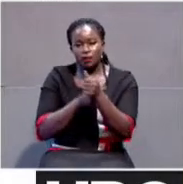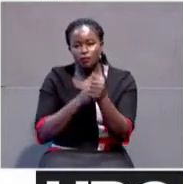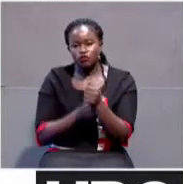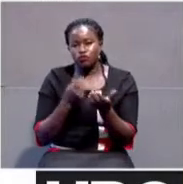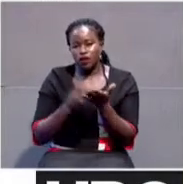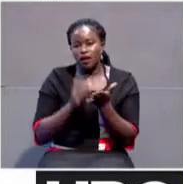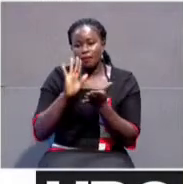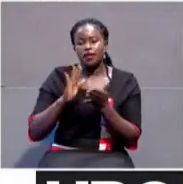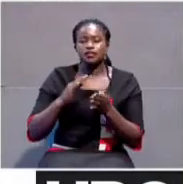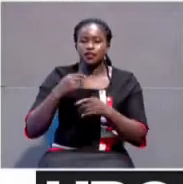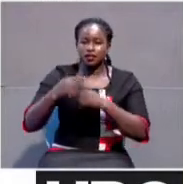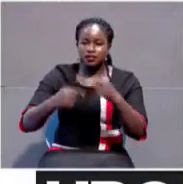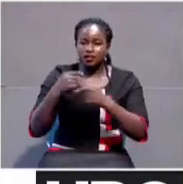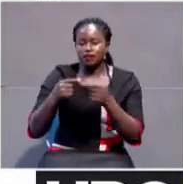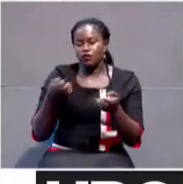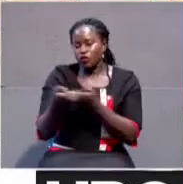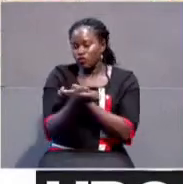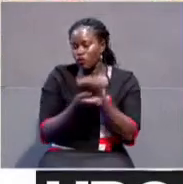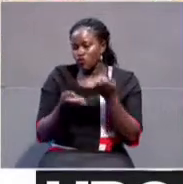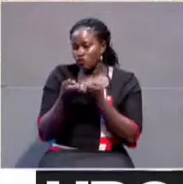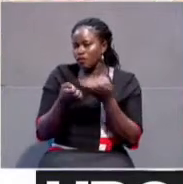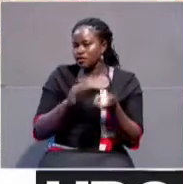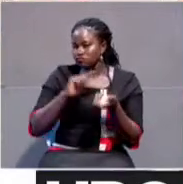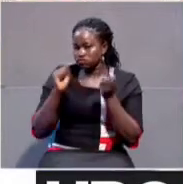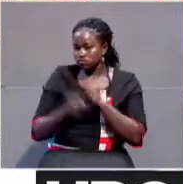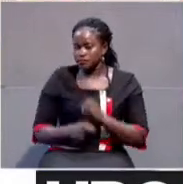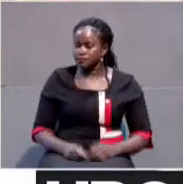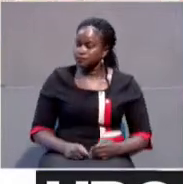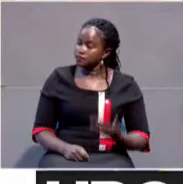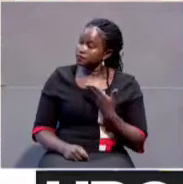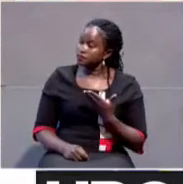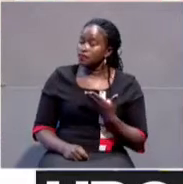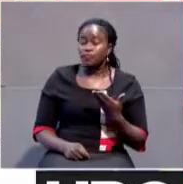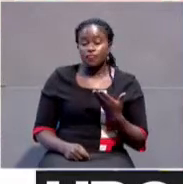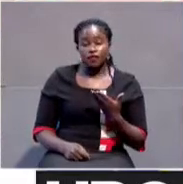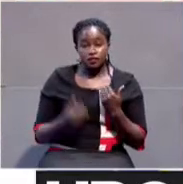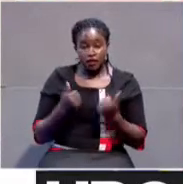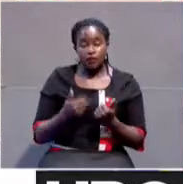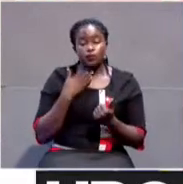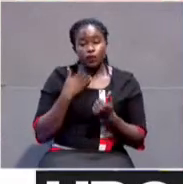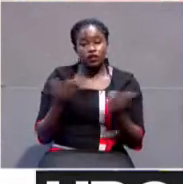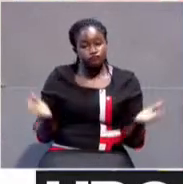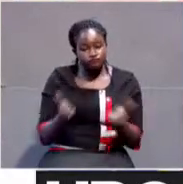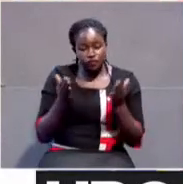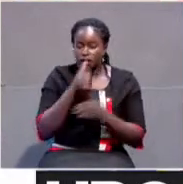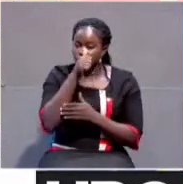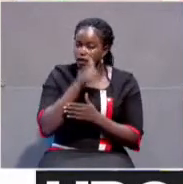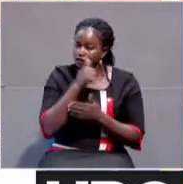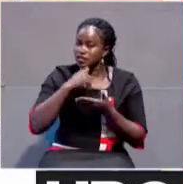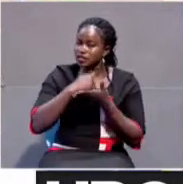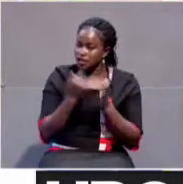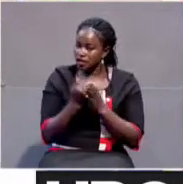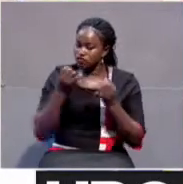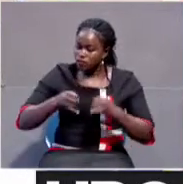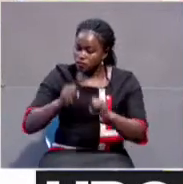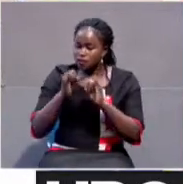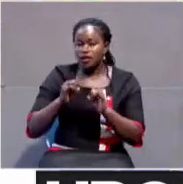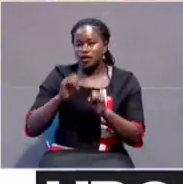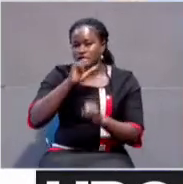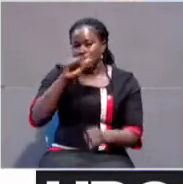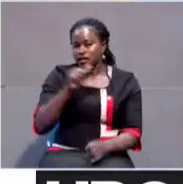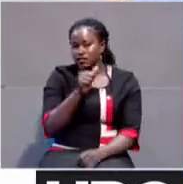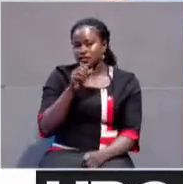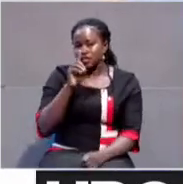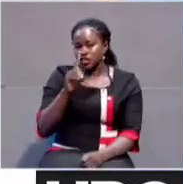Uganda's socioeconomic transformation. The platform aims at mobilizing the private sector to implement sustainable